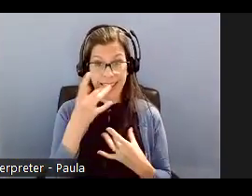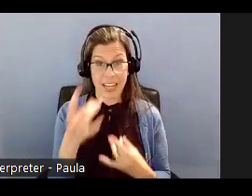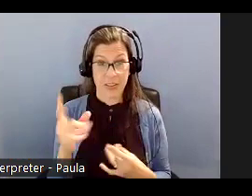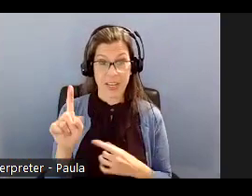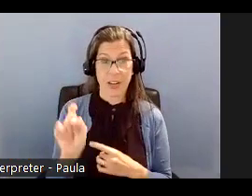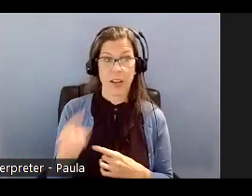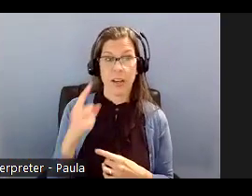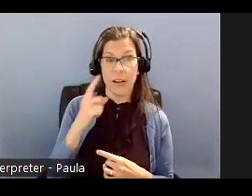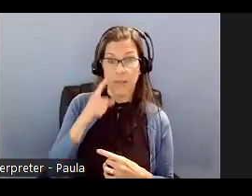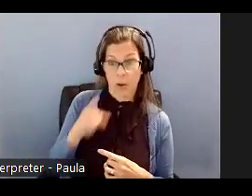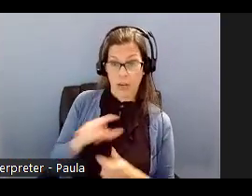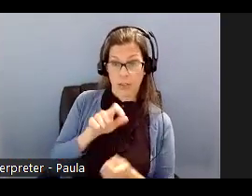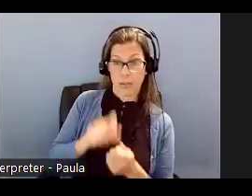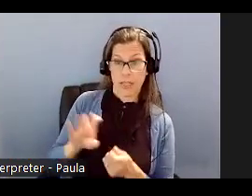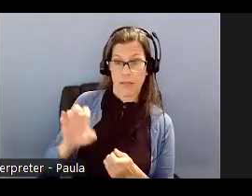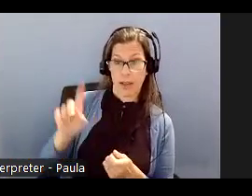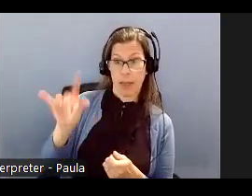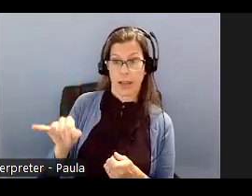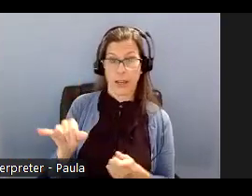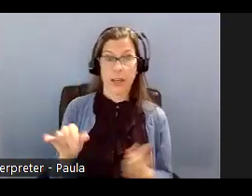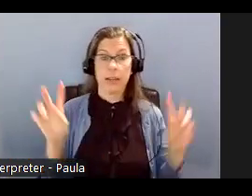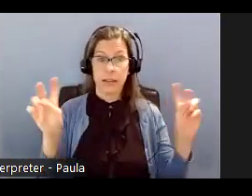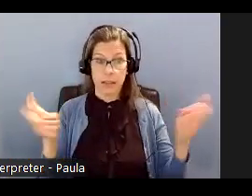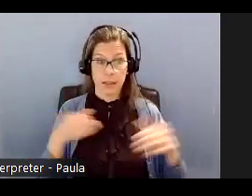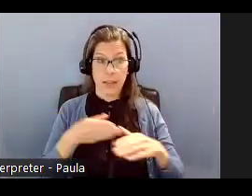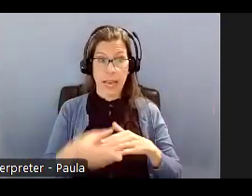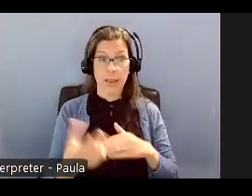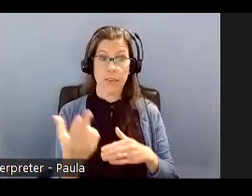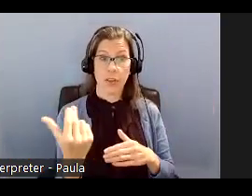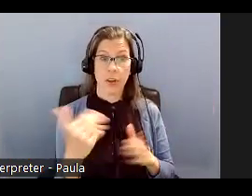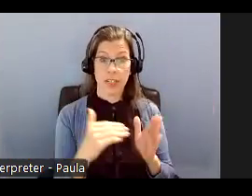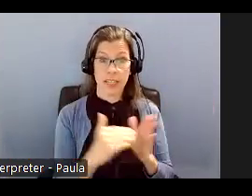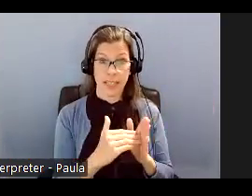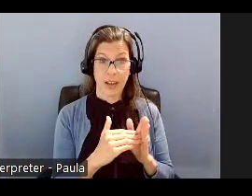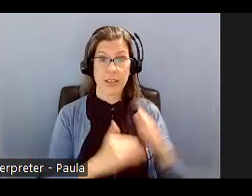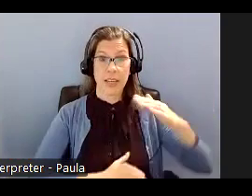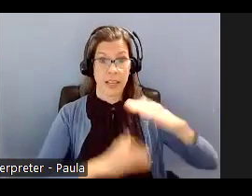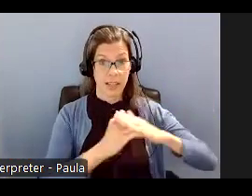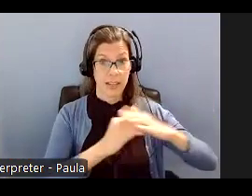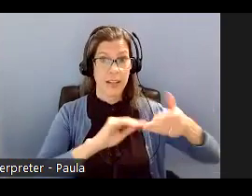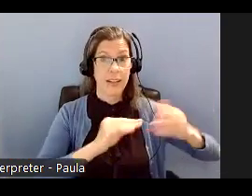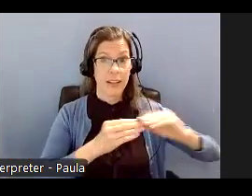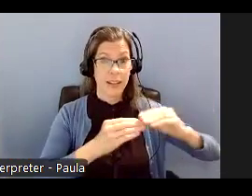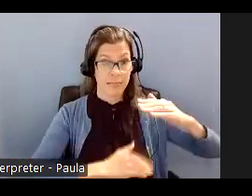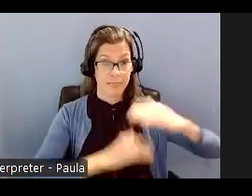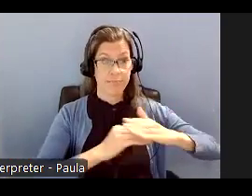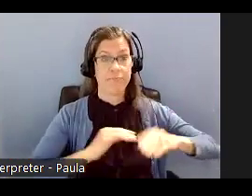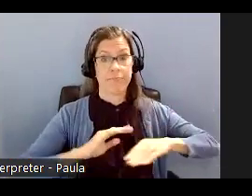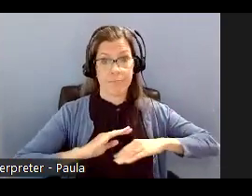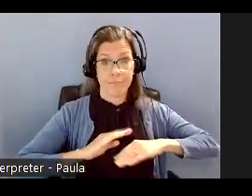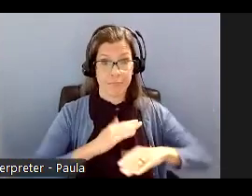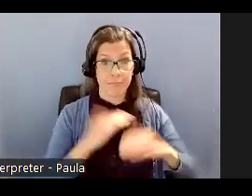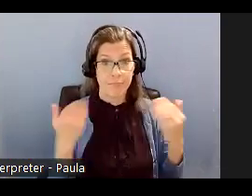for you specifically, probably, Becky. Okay. So after that 13,000 enrollment cap is reached,